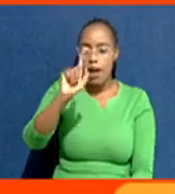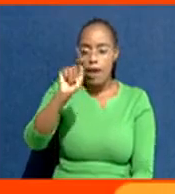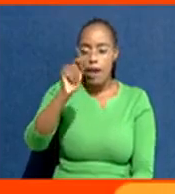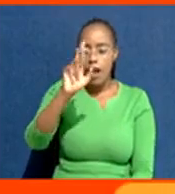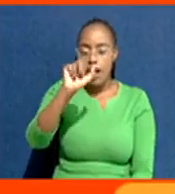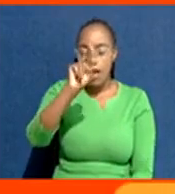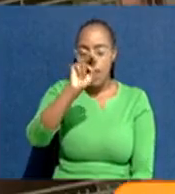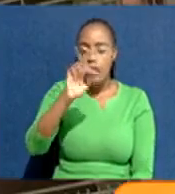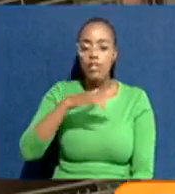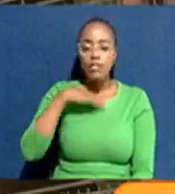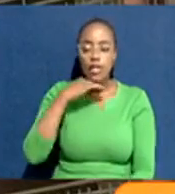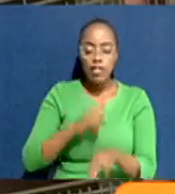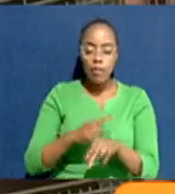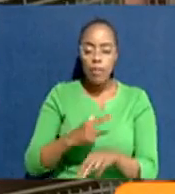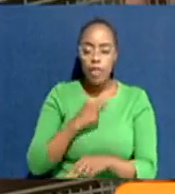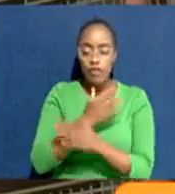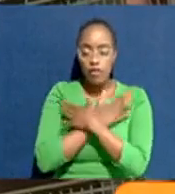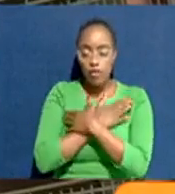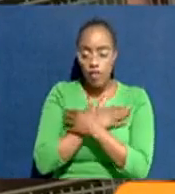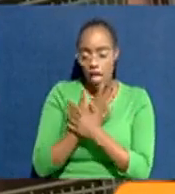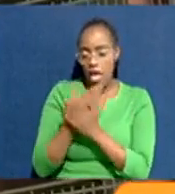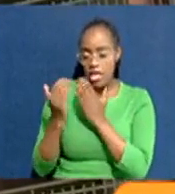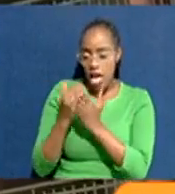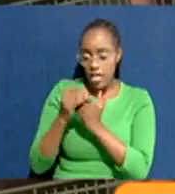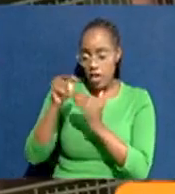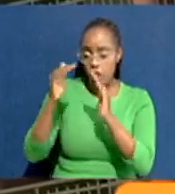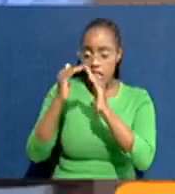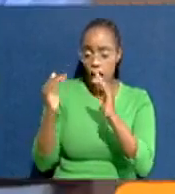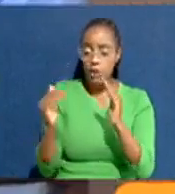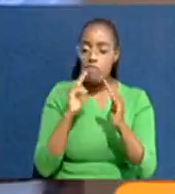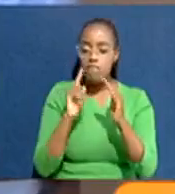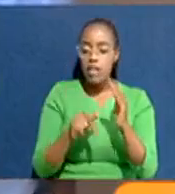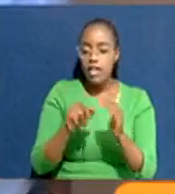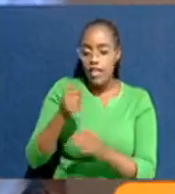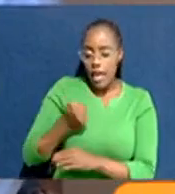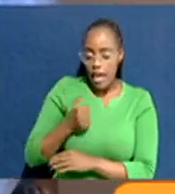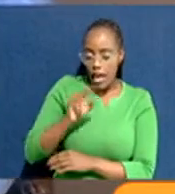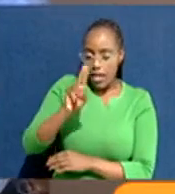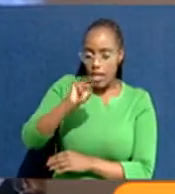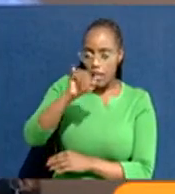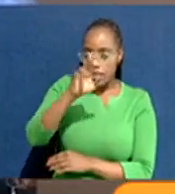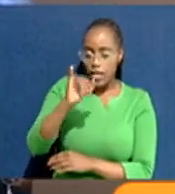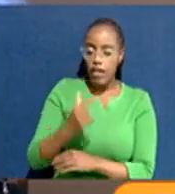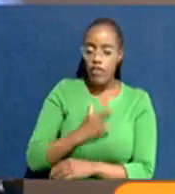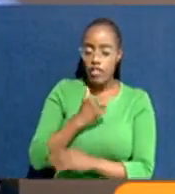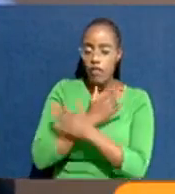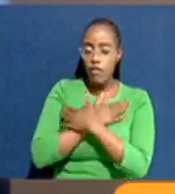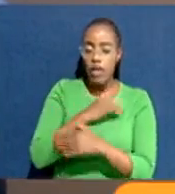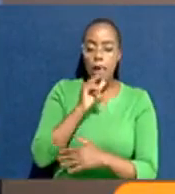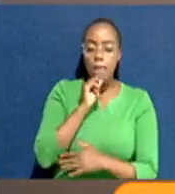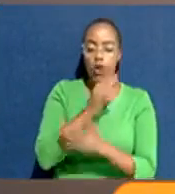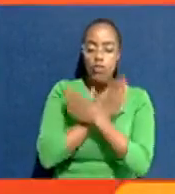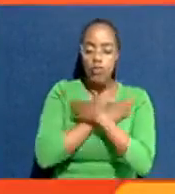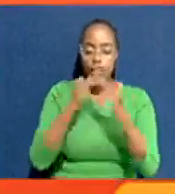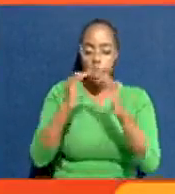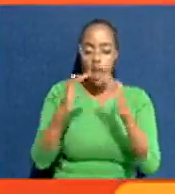while visiting a friend. The apartment caretaker, Elvis Mboy, says Njeri had visited the friend who was in a boyfriend's house.